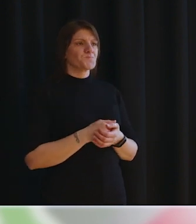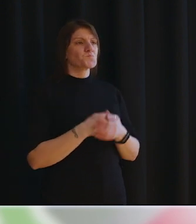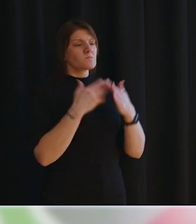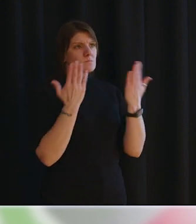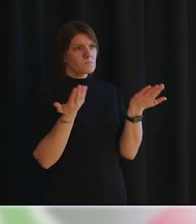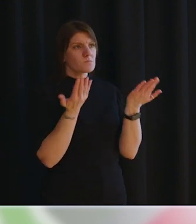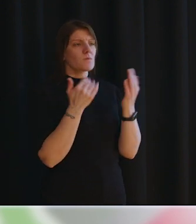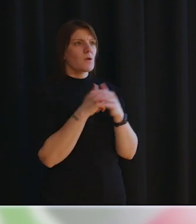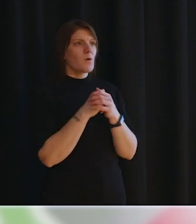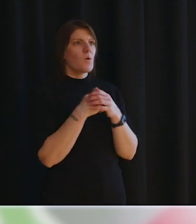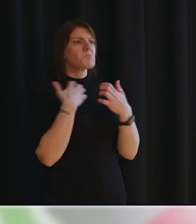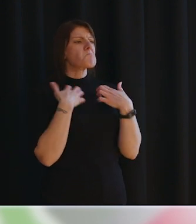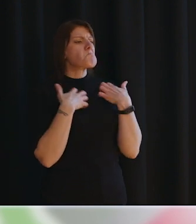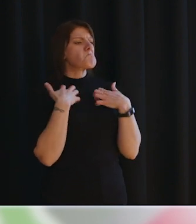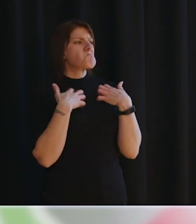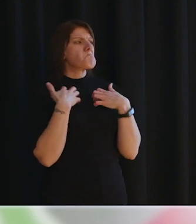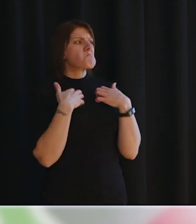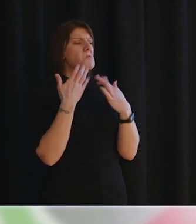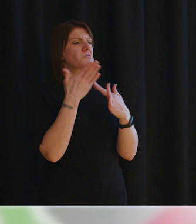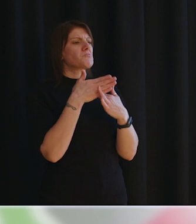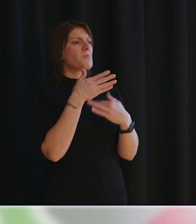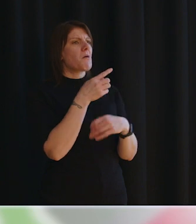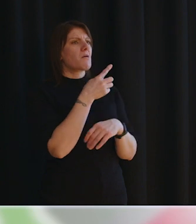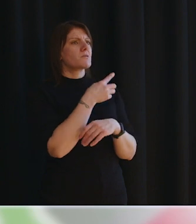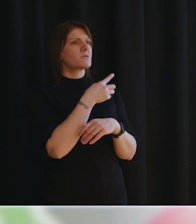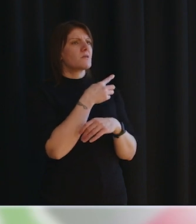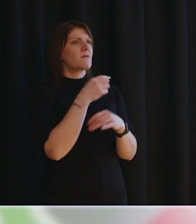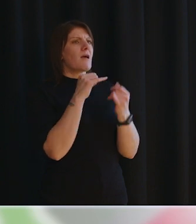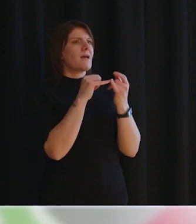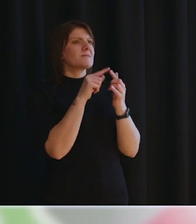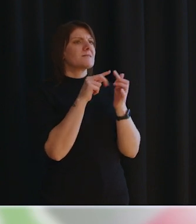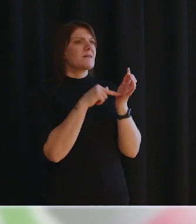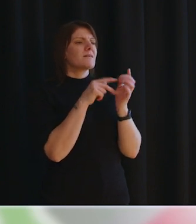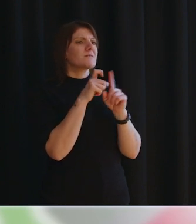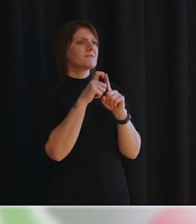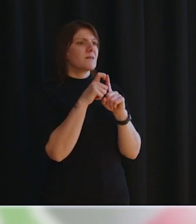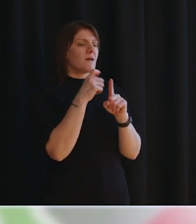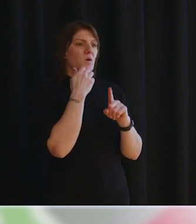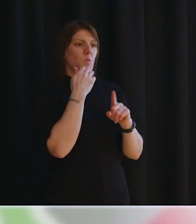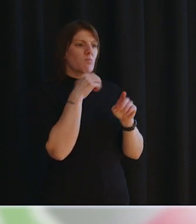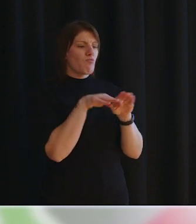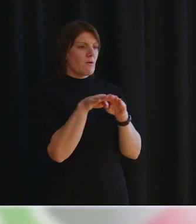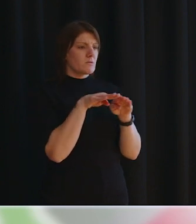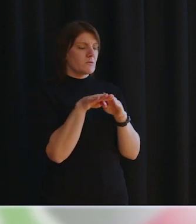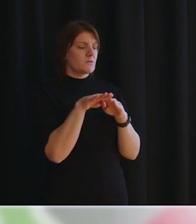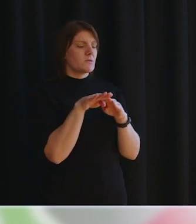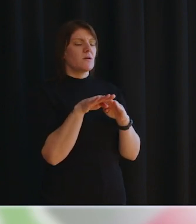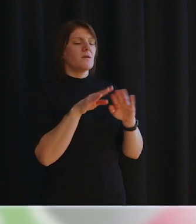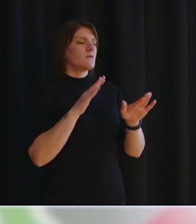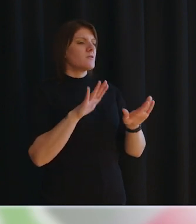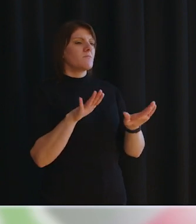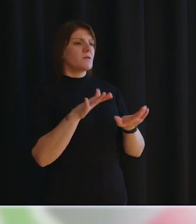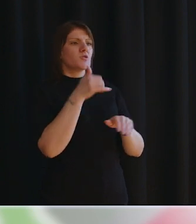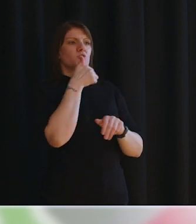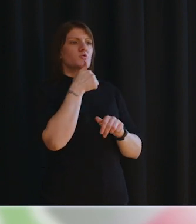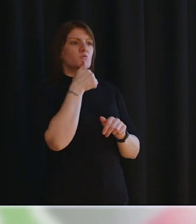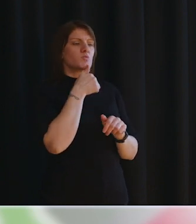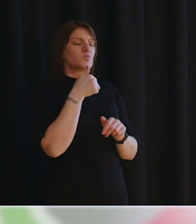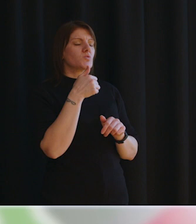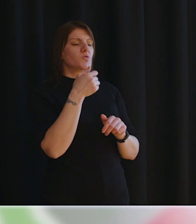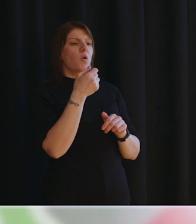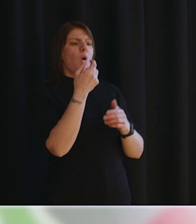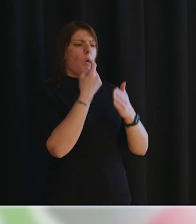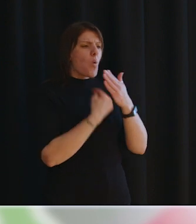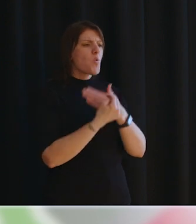So an interesting part within the SEND Code of Practice is you must not use only parent views